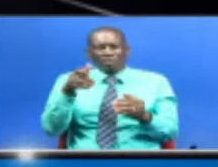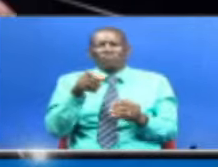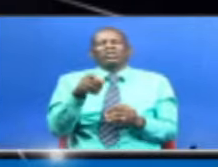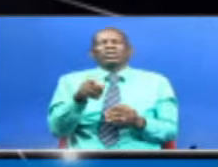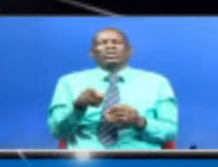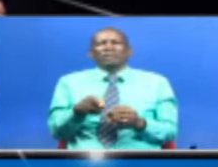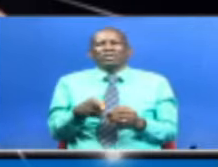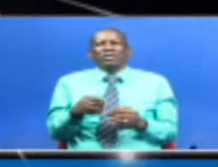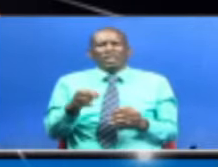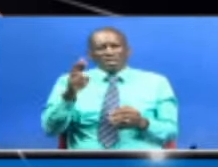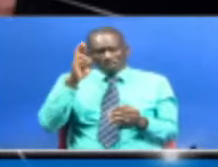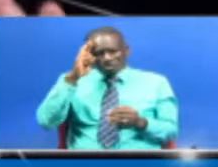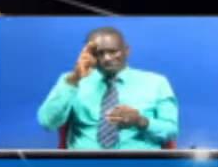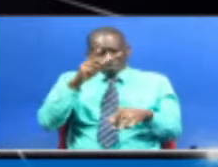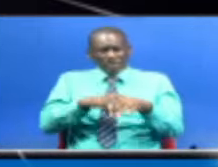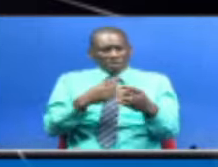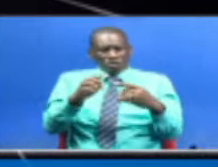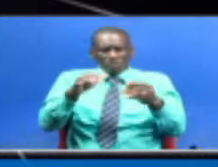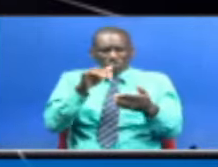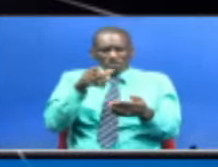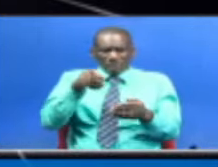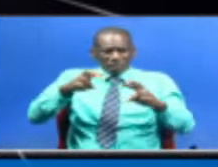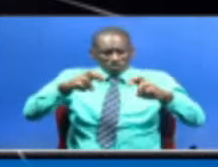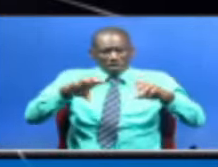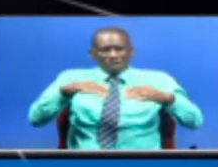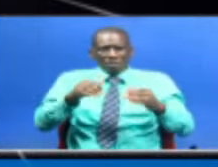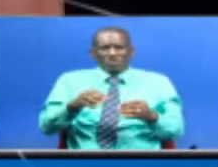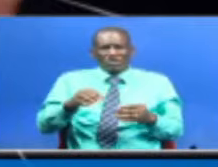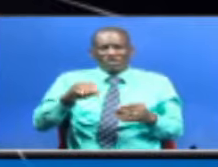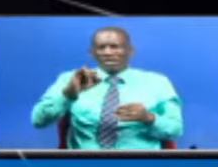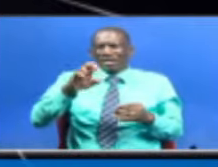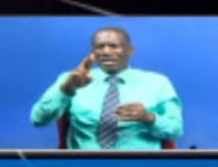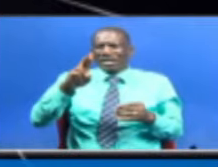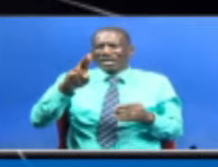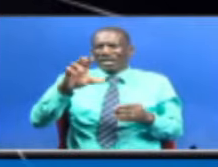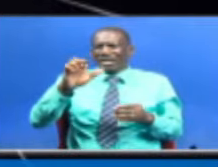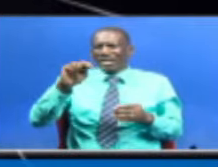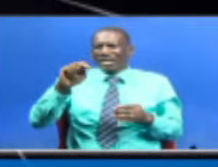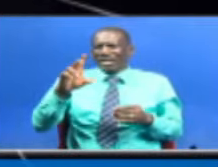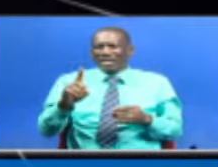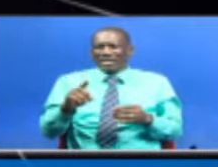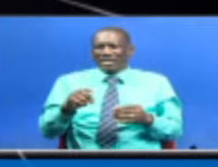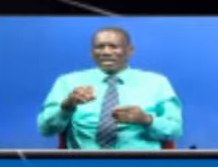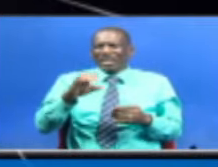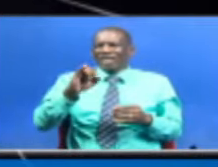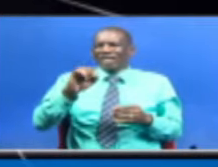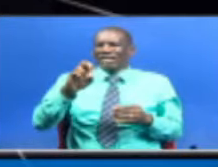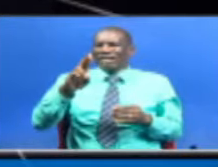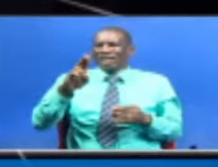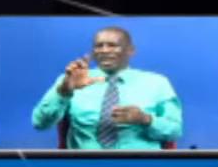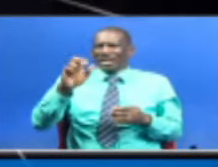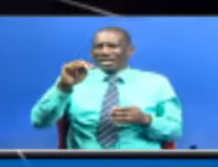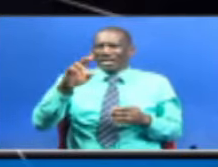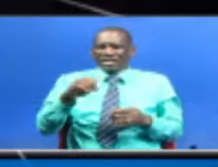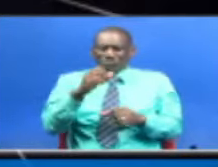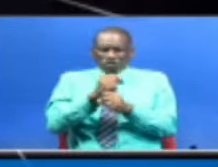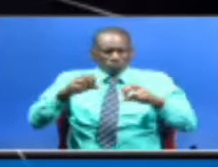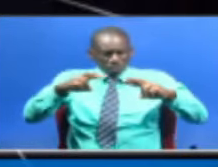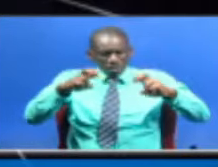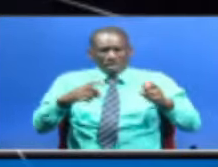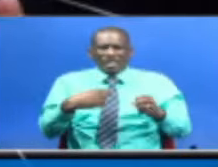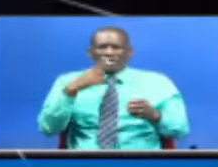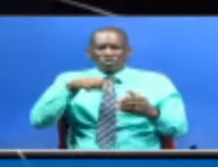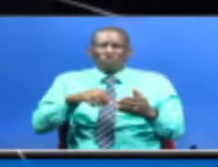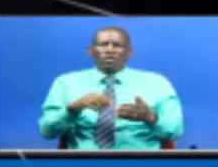just remembered when we talked about this, a study about Ireland. So the Irish utility was doing a study, and they said, if all